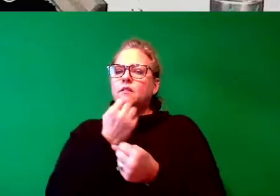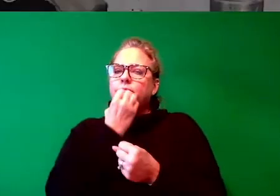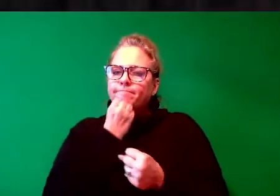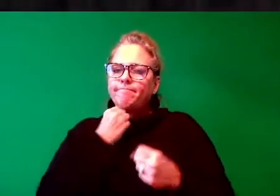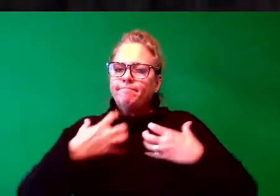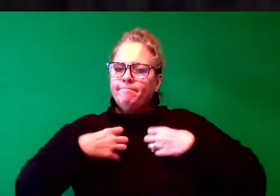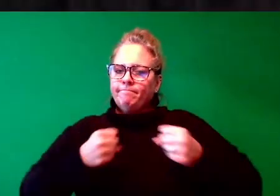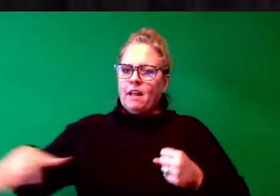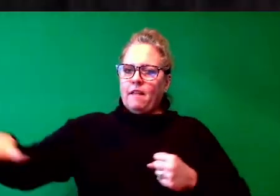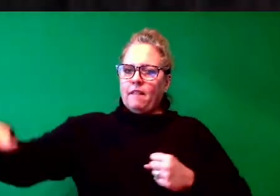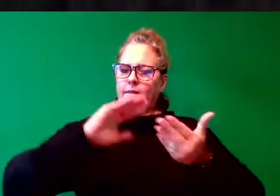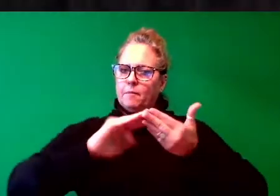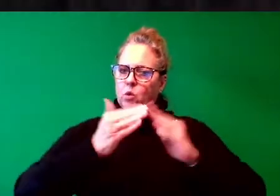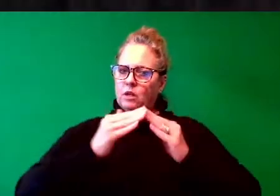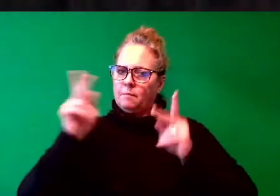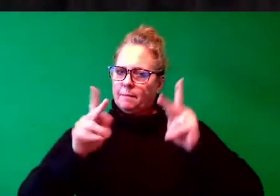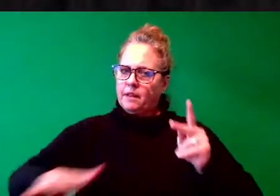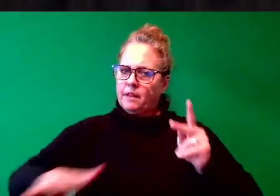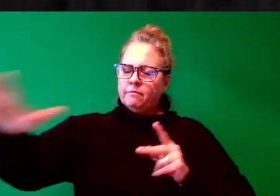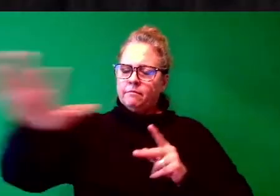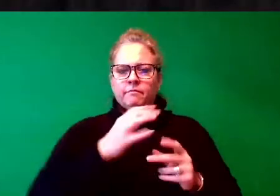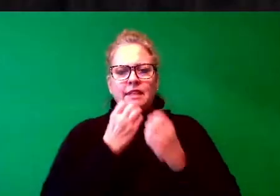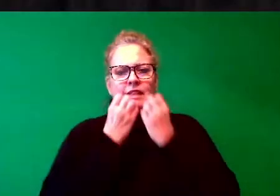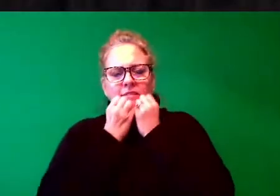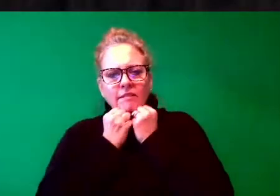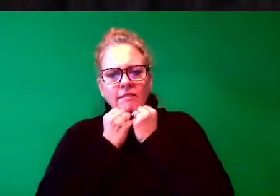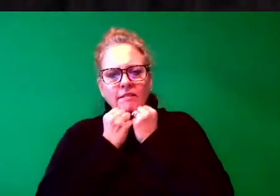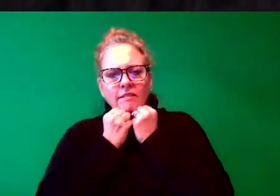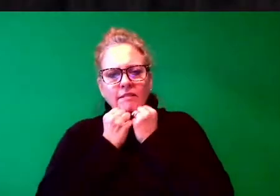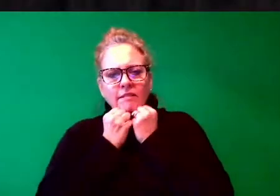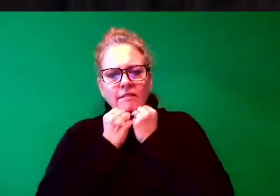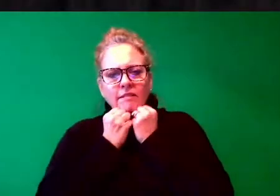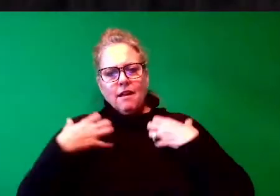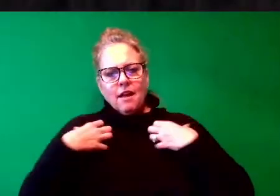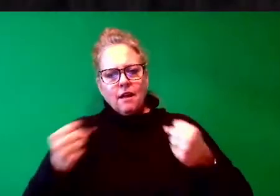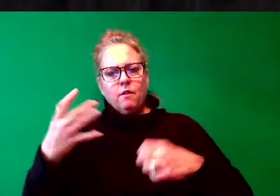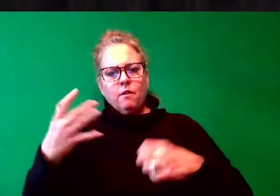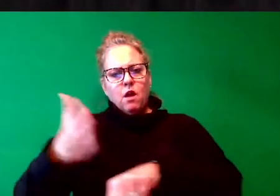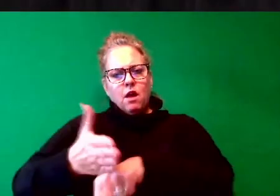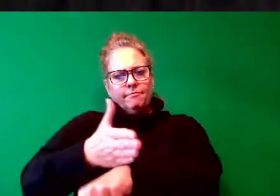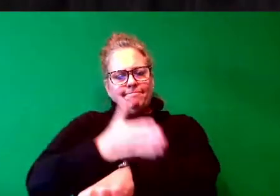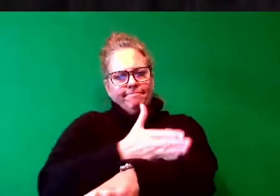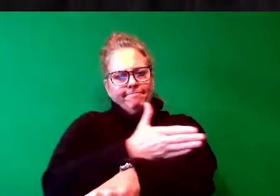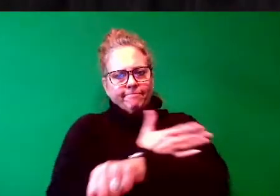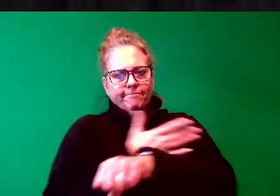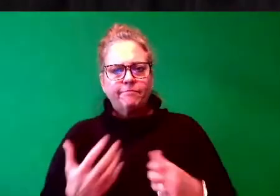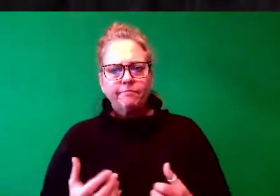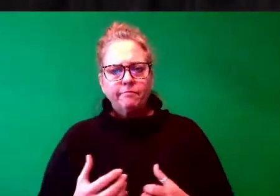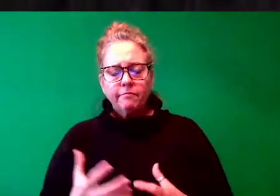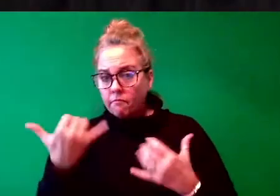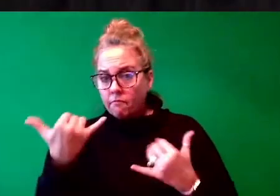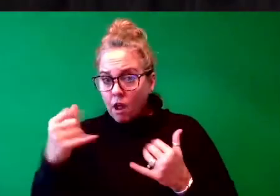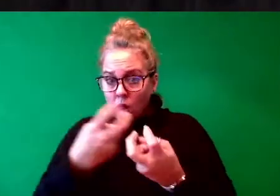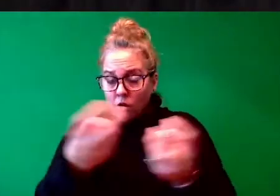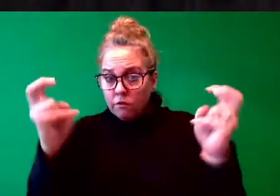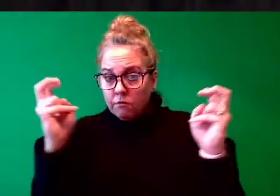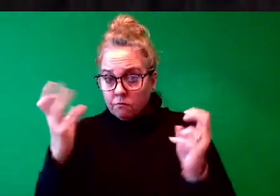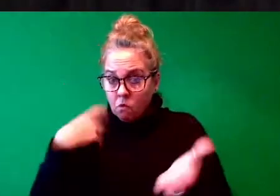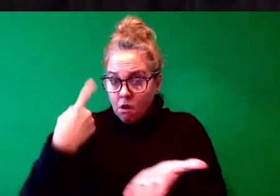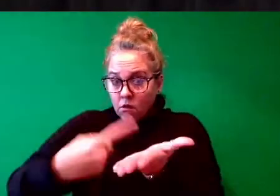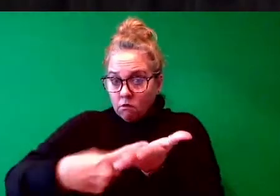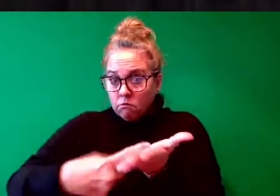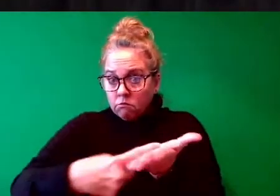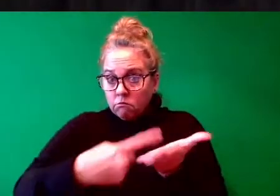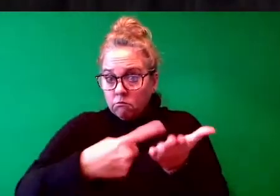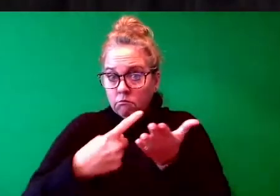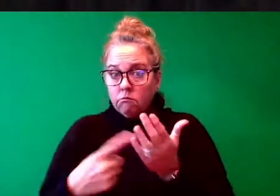And other discussions, other points may be, in fact, relevant in other venues. But